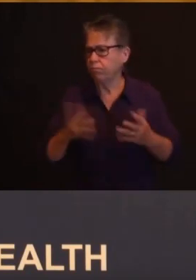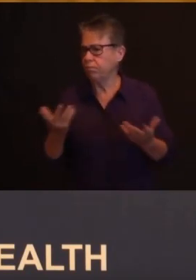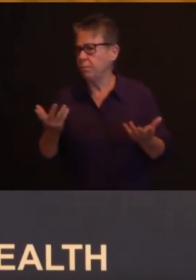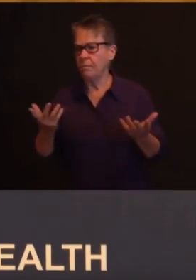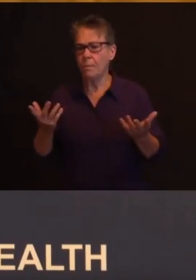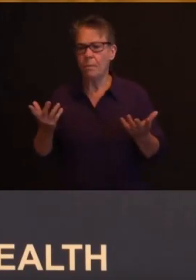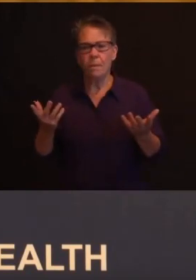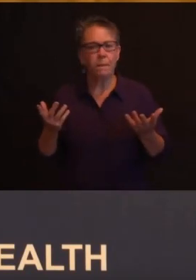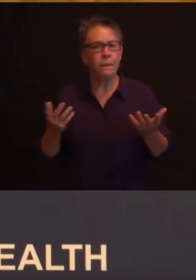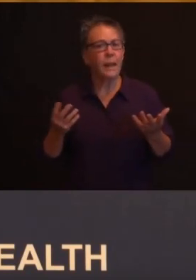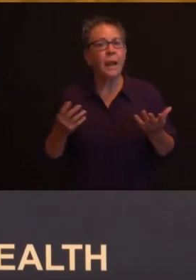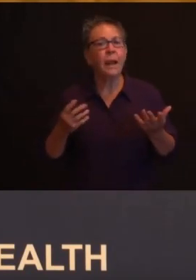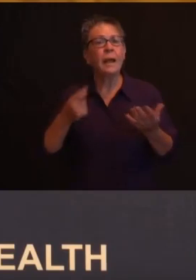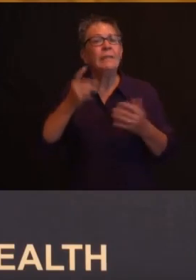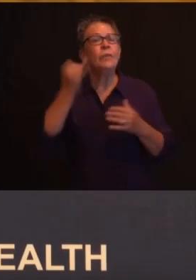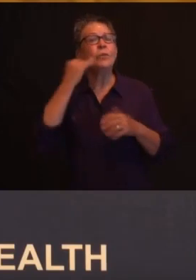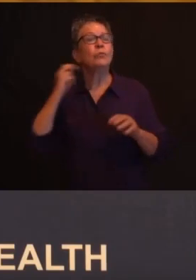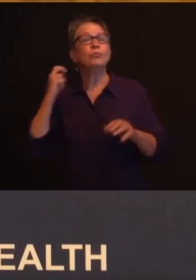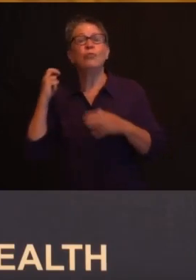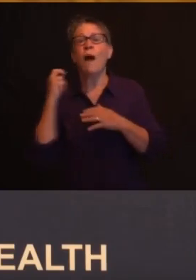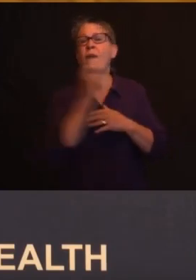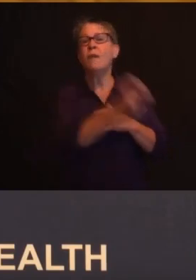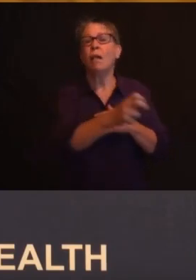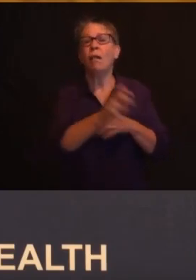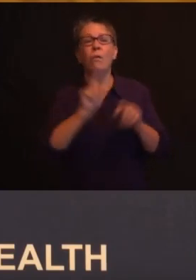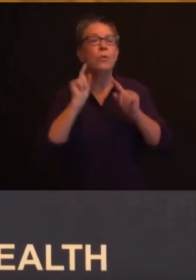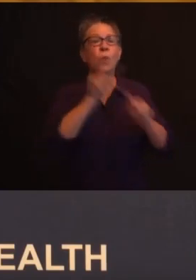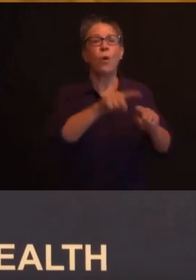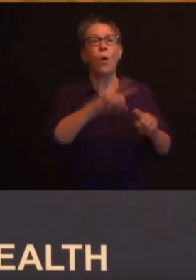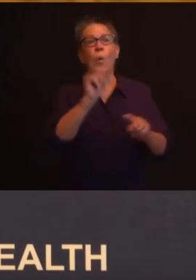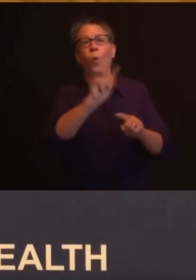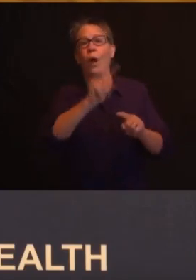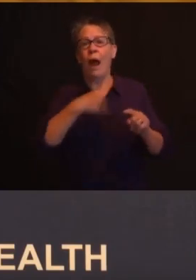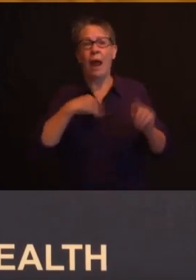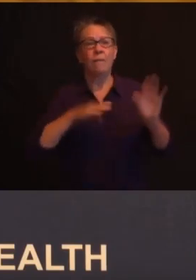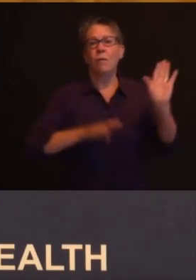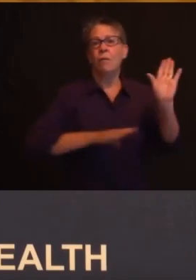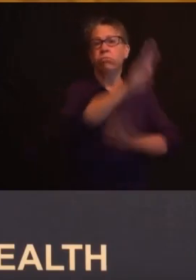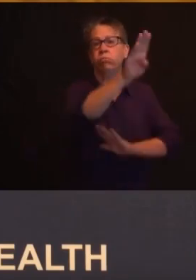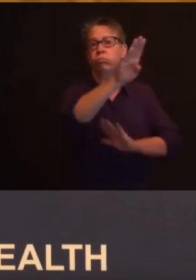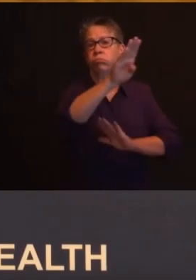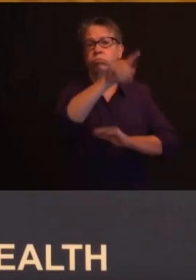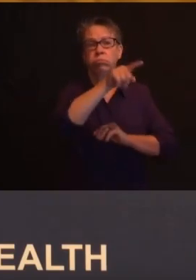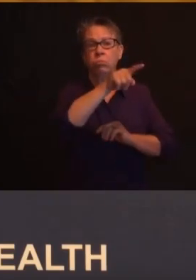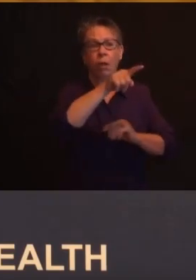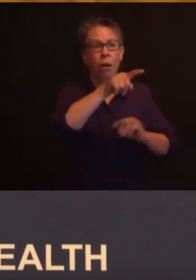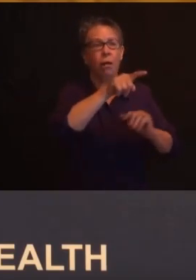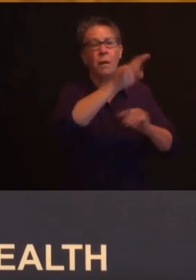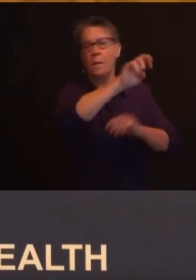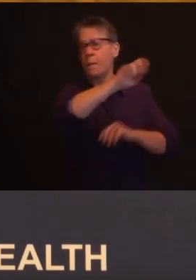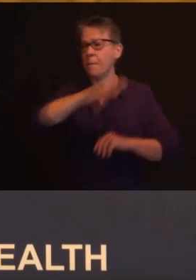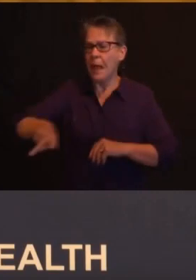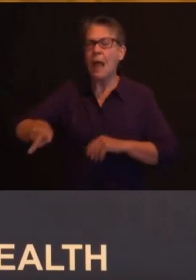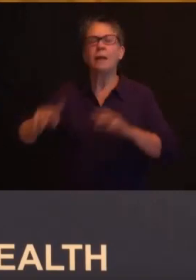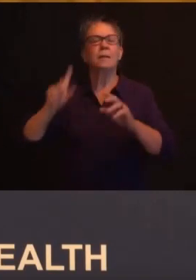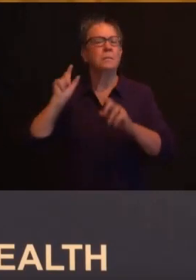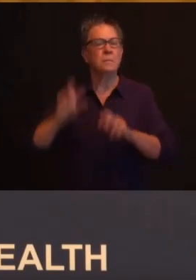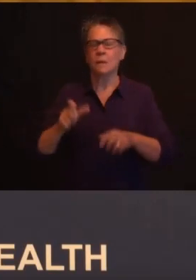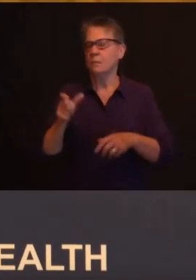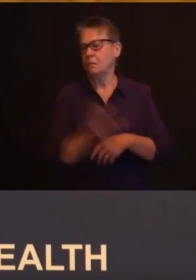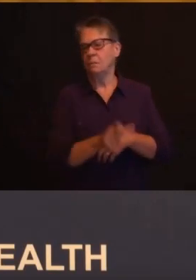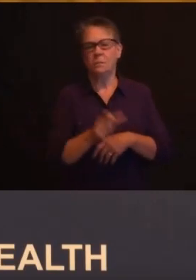self-quarantine. And you just have to, and you gotta get tested. And so those are sort of the two realities, I think it's fair to